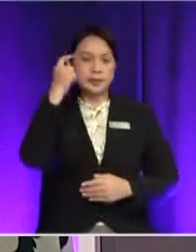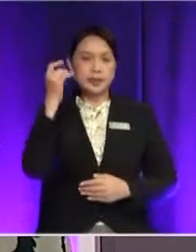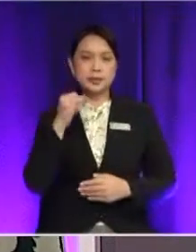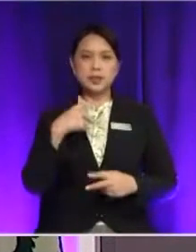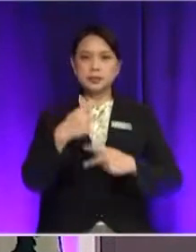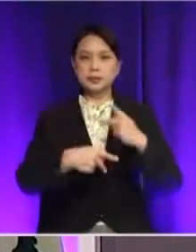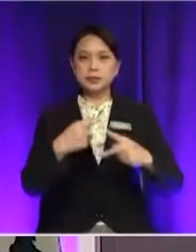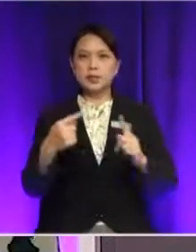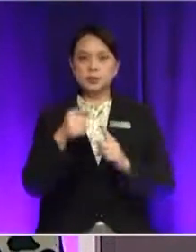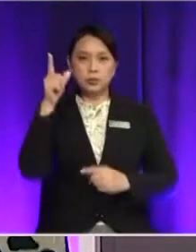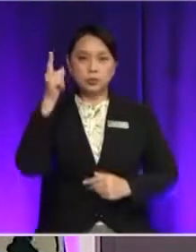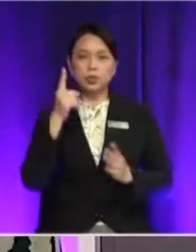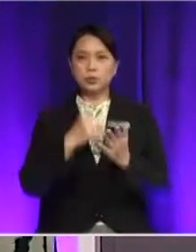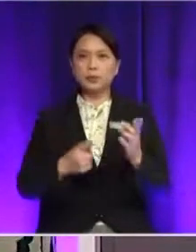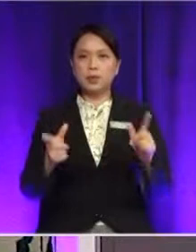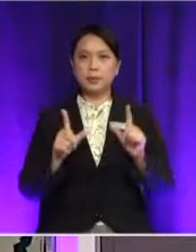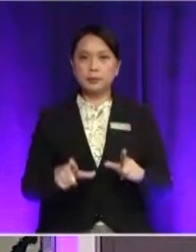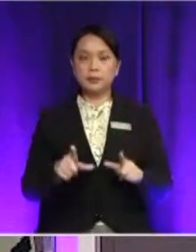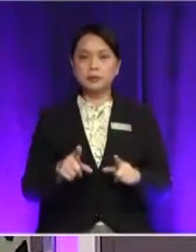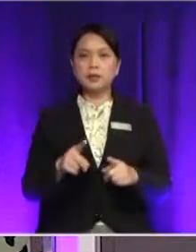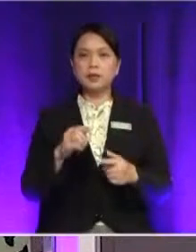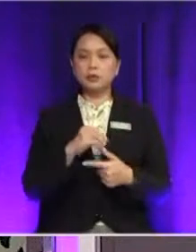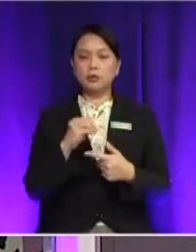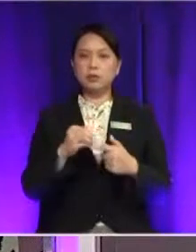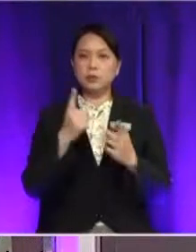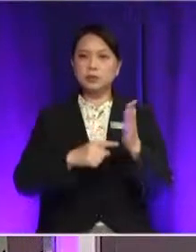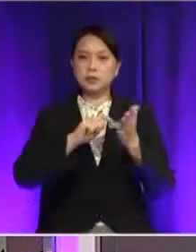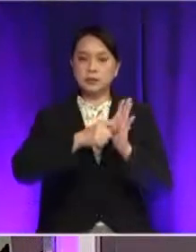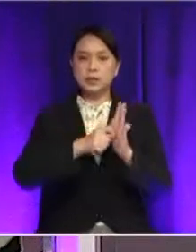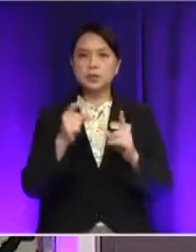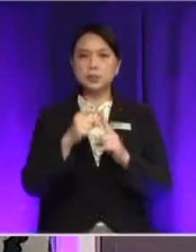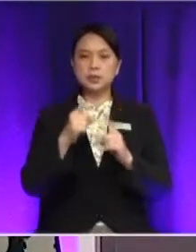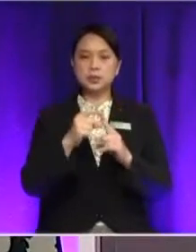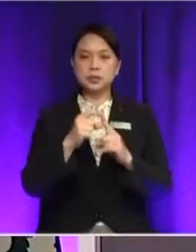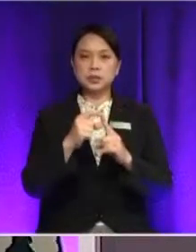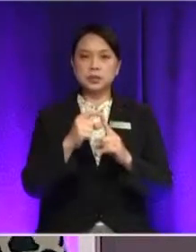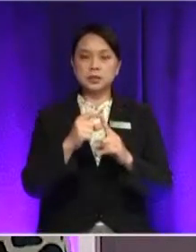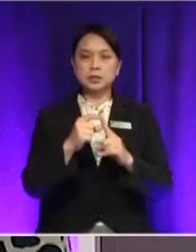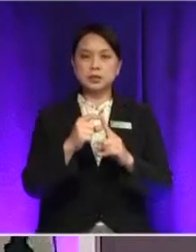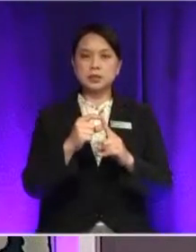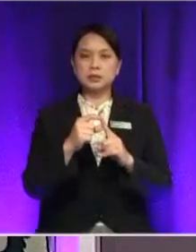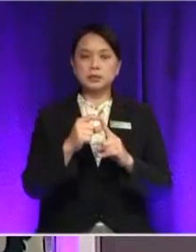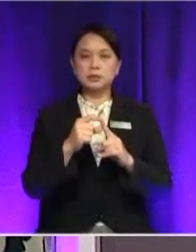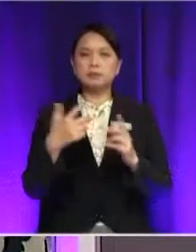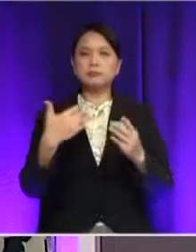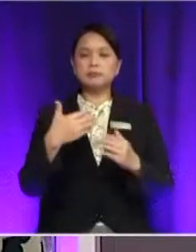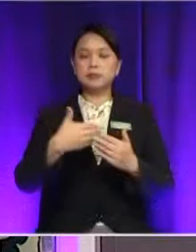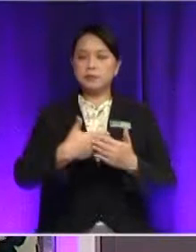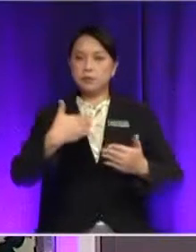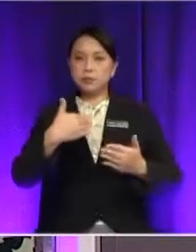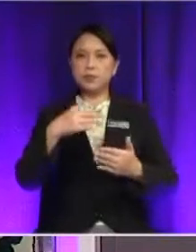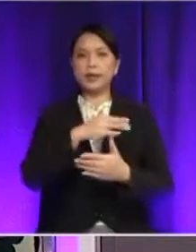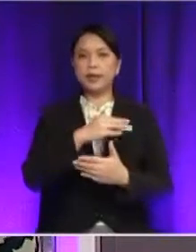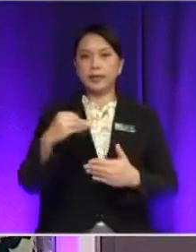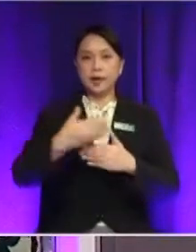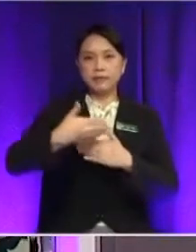look at what happens or what are the keywords before the gap and what are the keywords after the gap. So can you